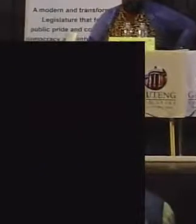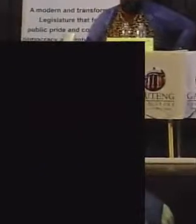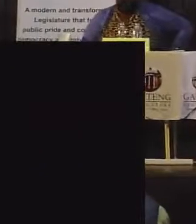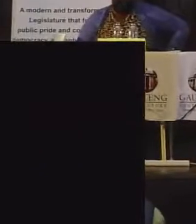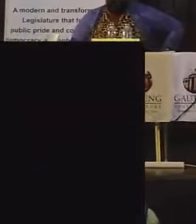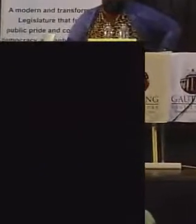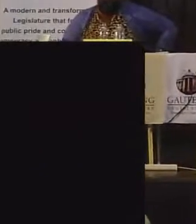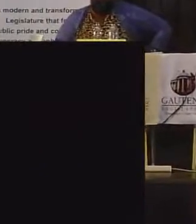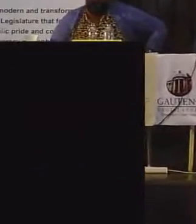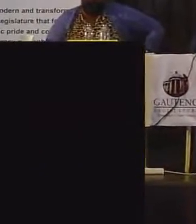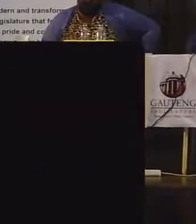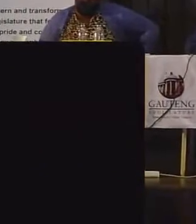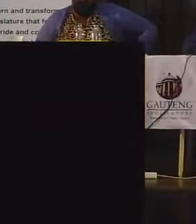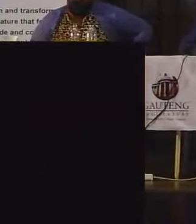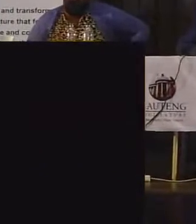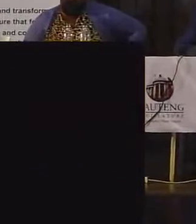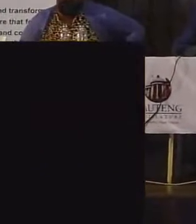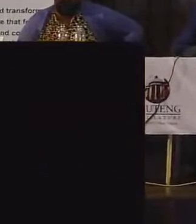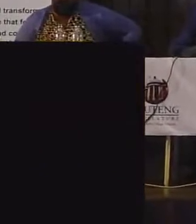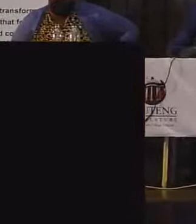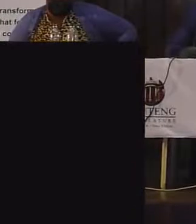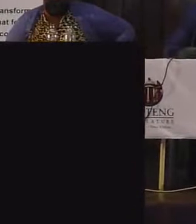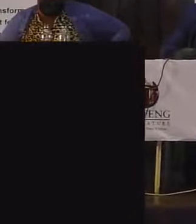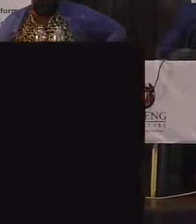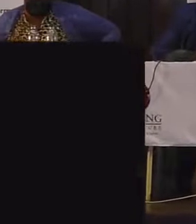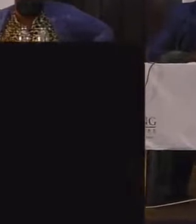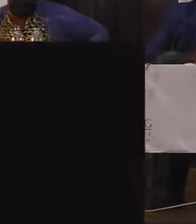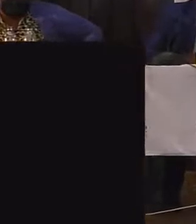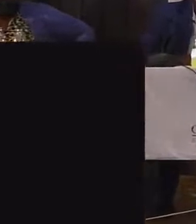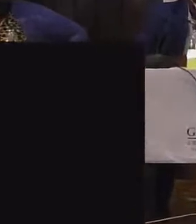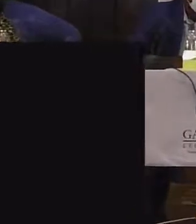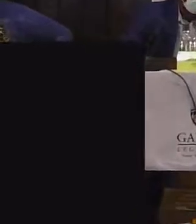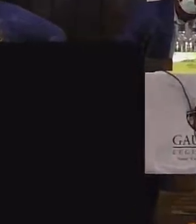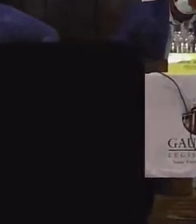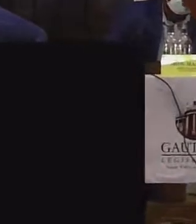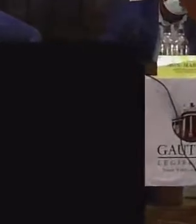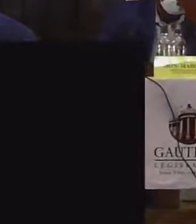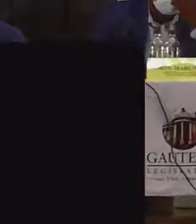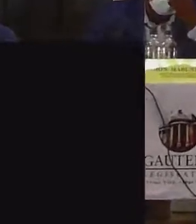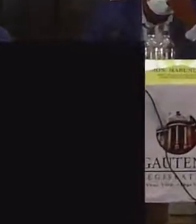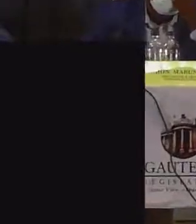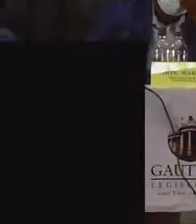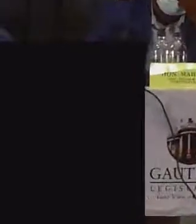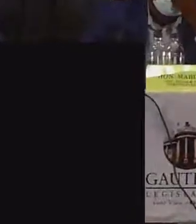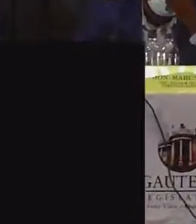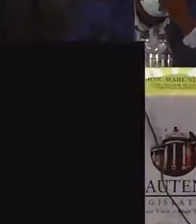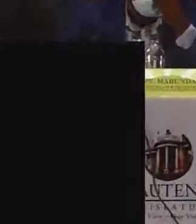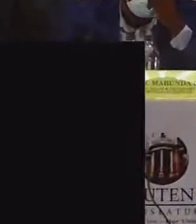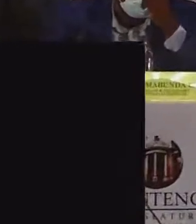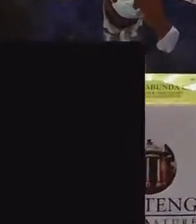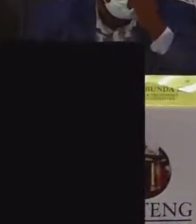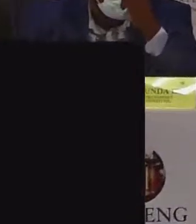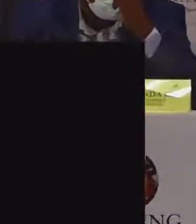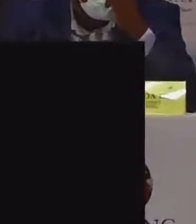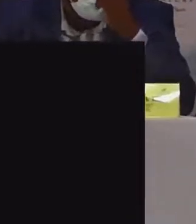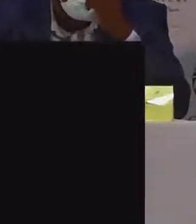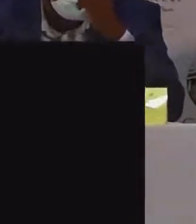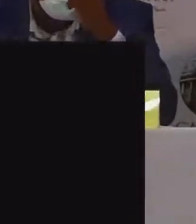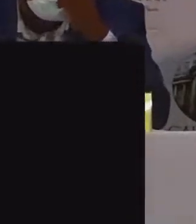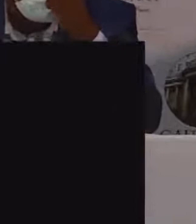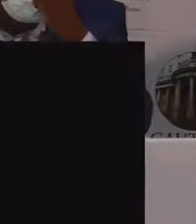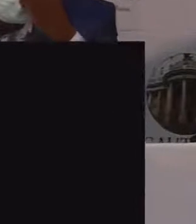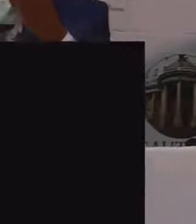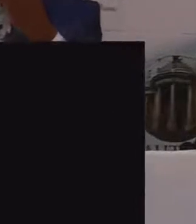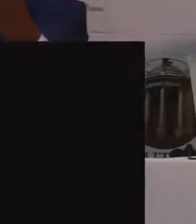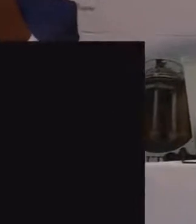What I would want us to do is then move to the K46 P39. I don't think those reports are probably long reports, because the